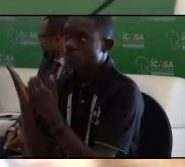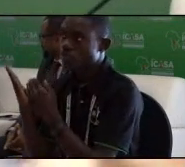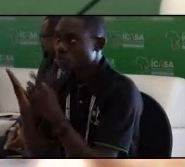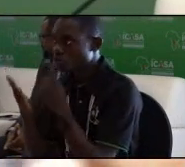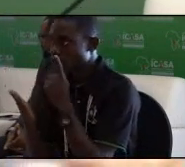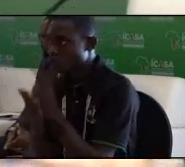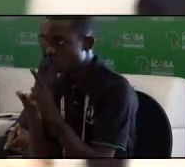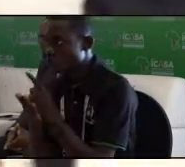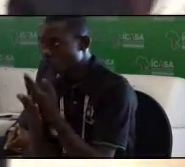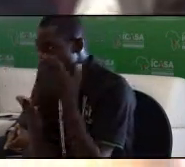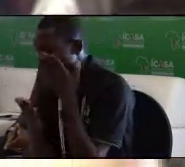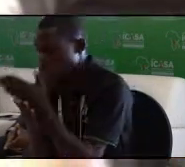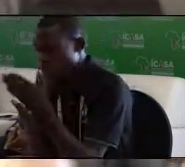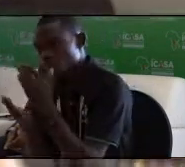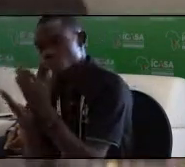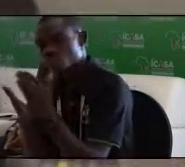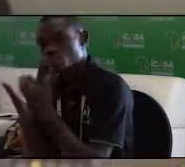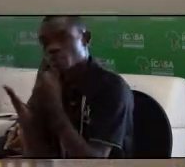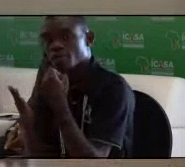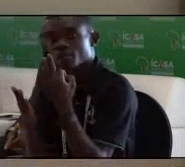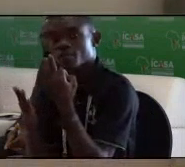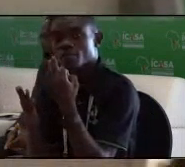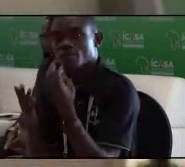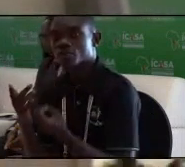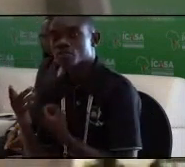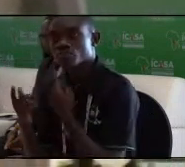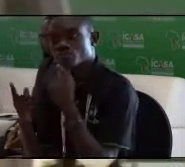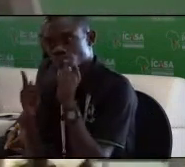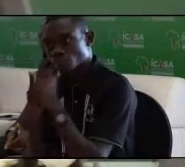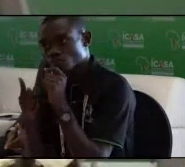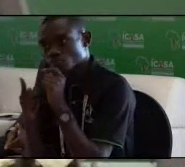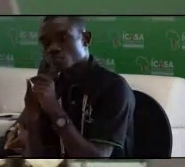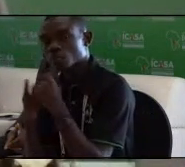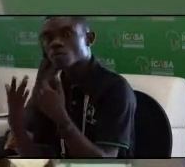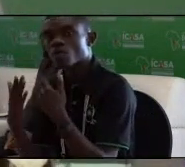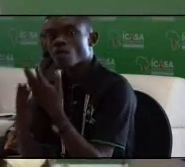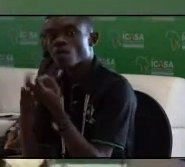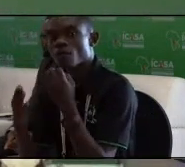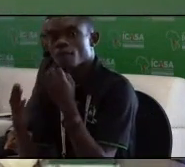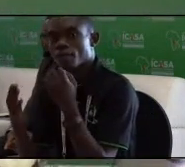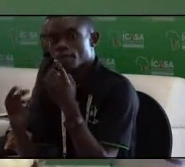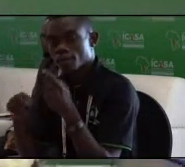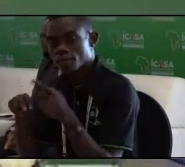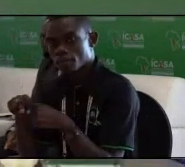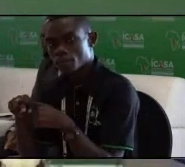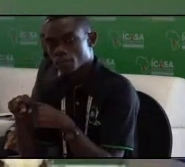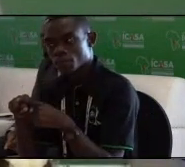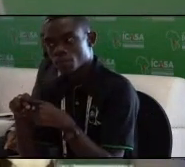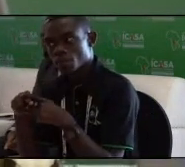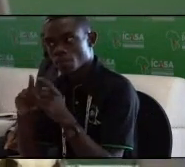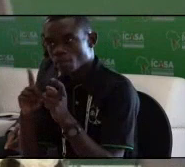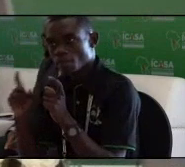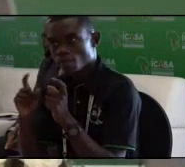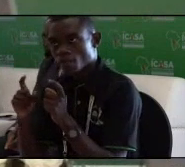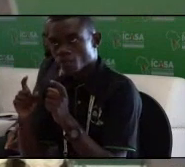that you have taken to prepare for this large scale of self-test kits distribution, as well as in